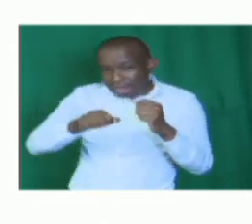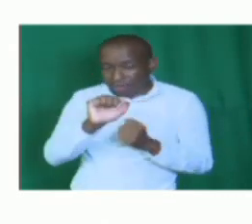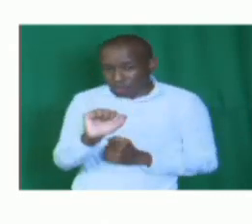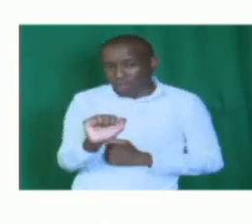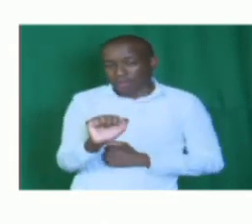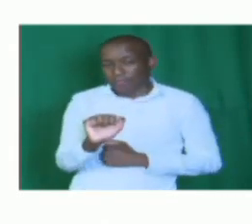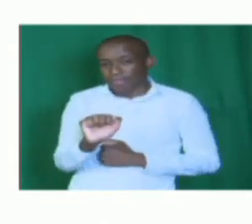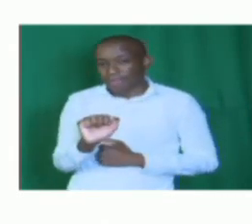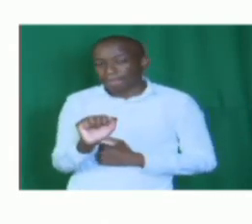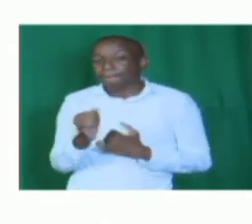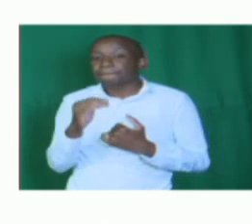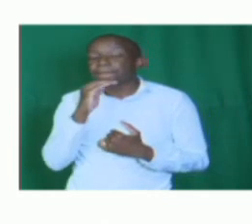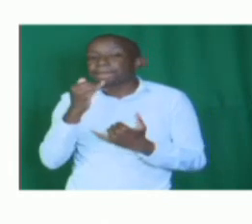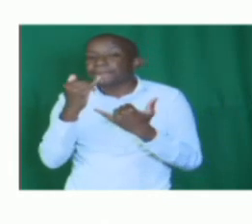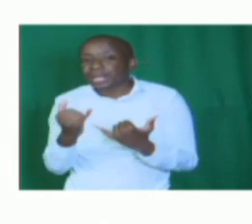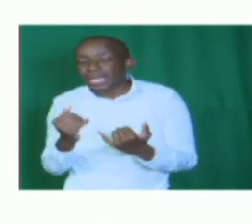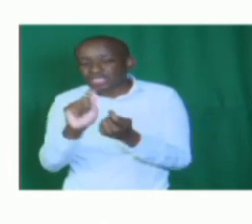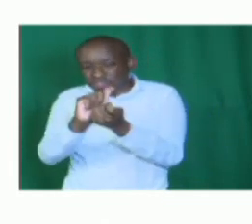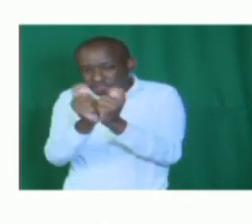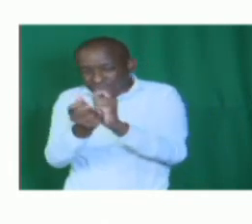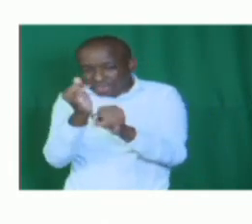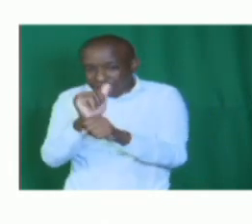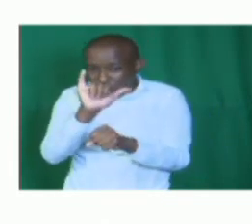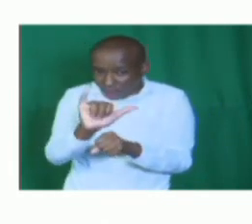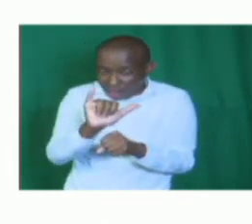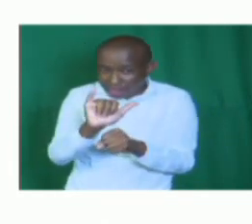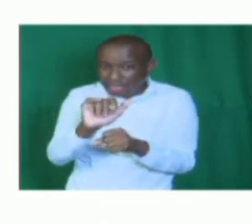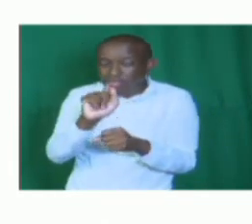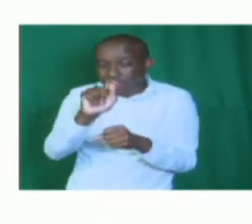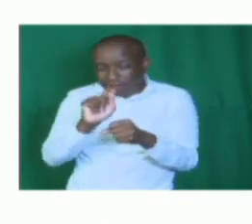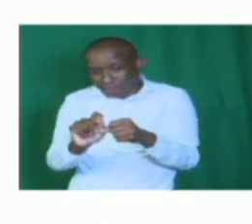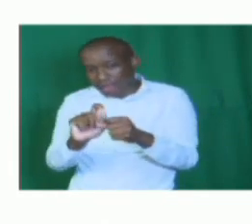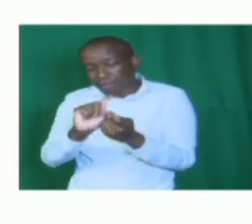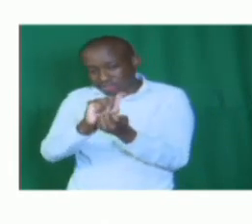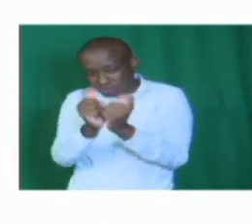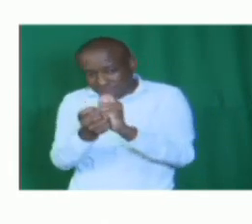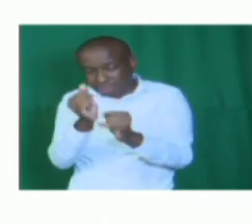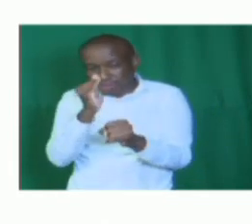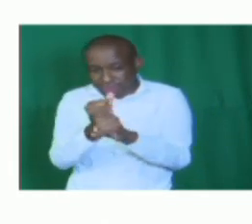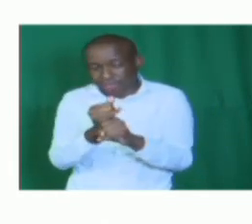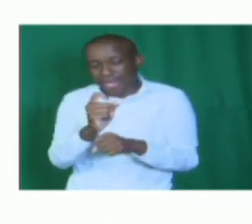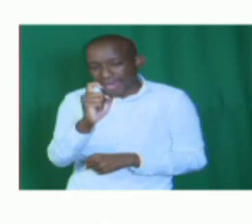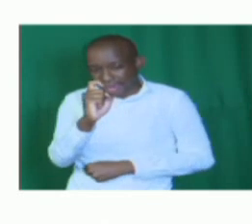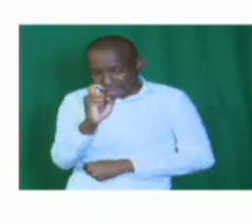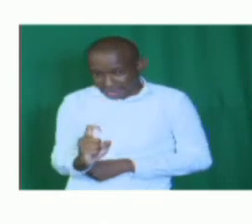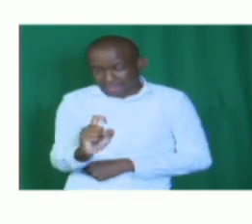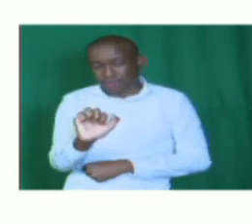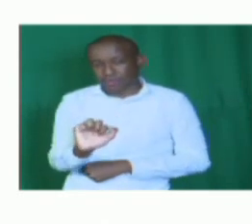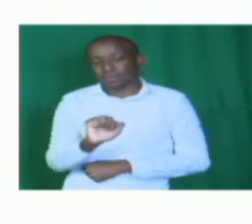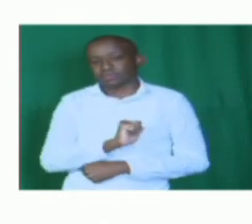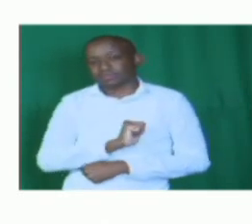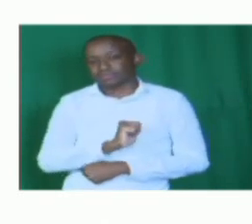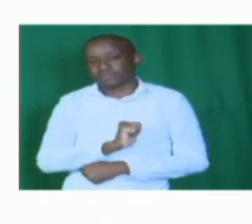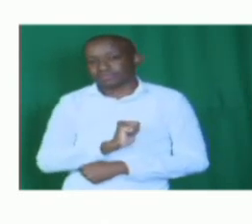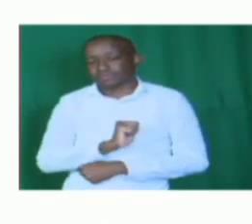normally say change in y-axis divided by the change in the